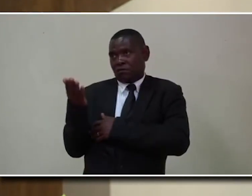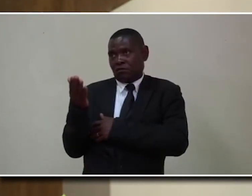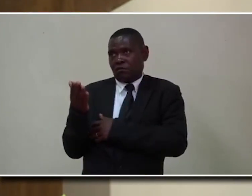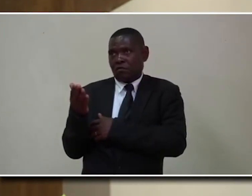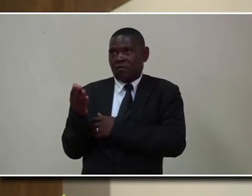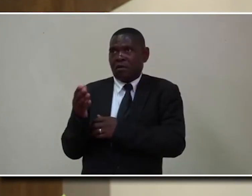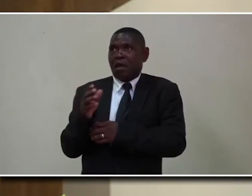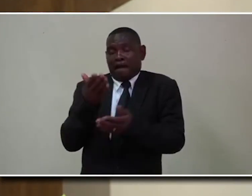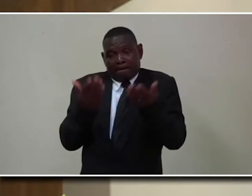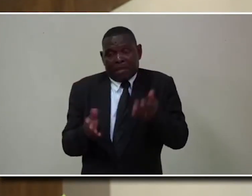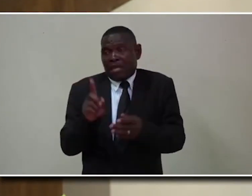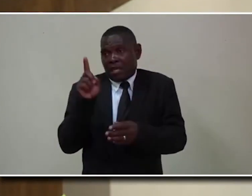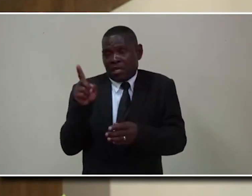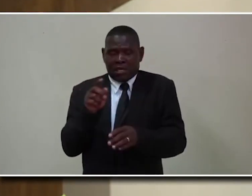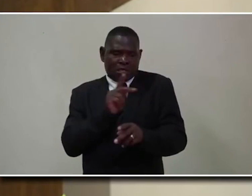faith.